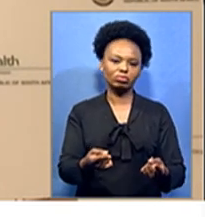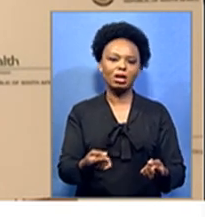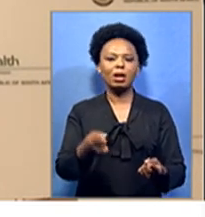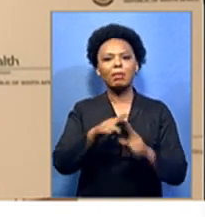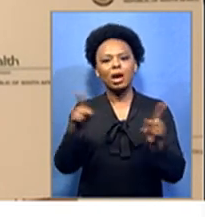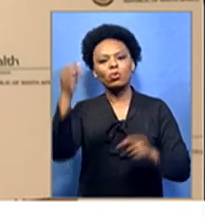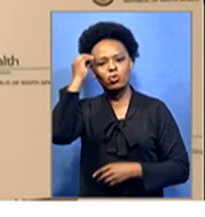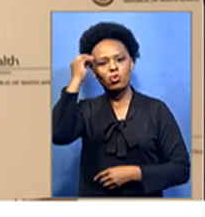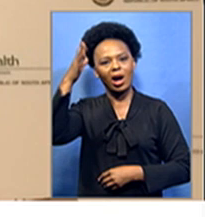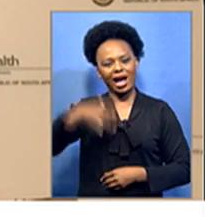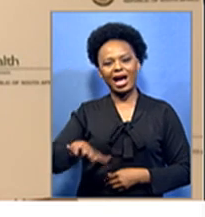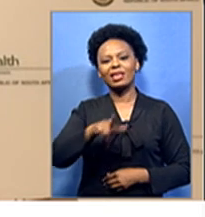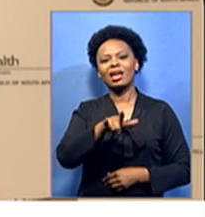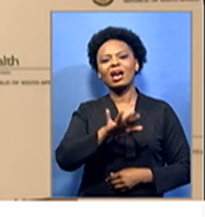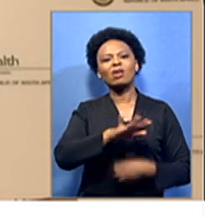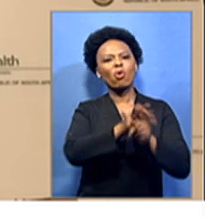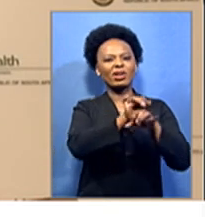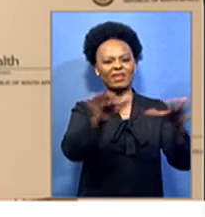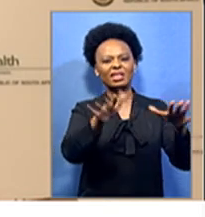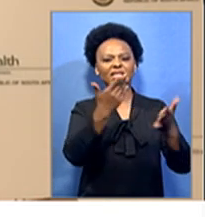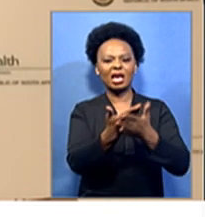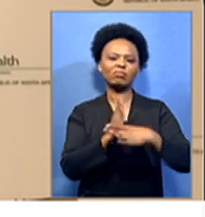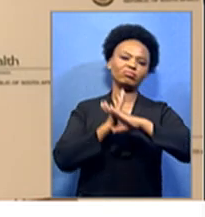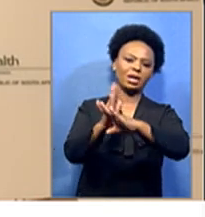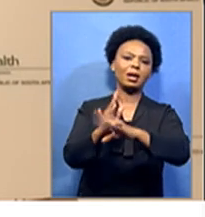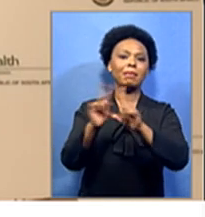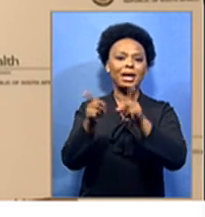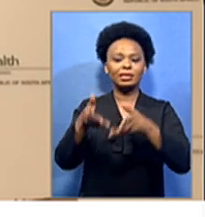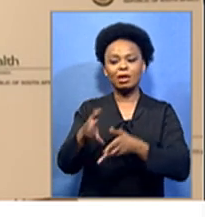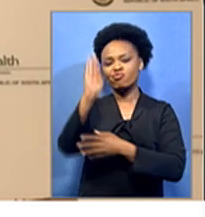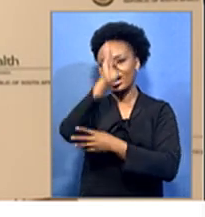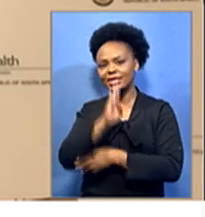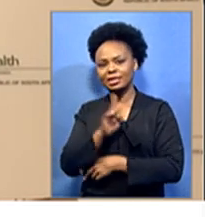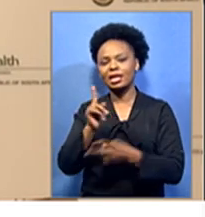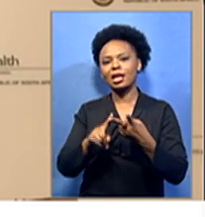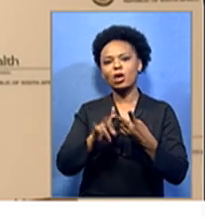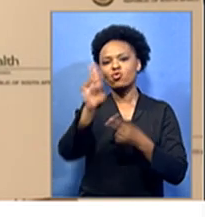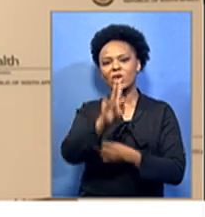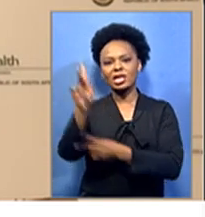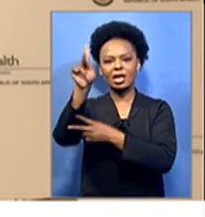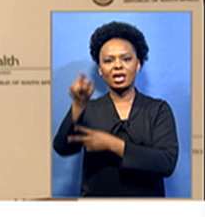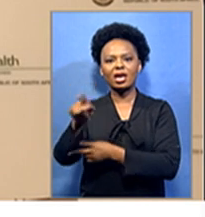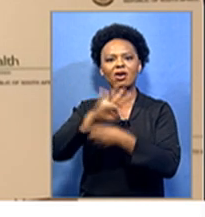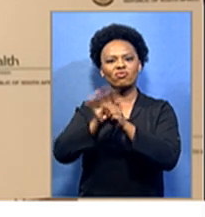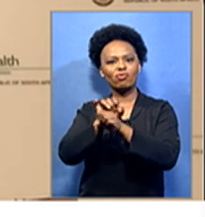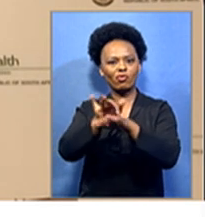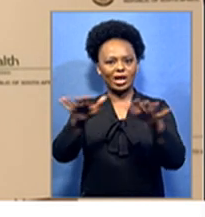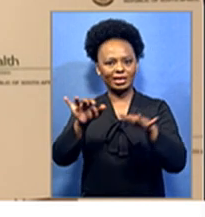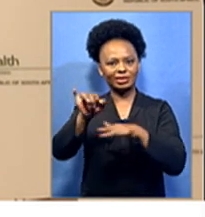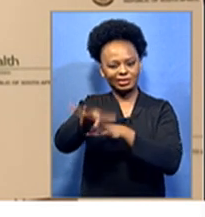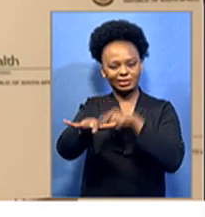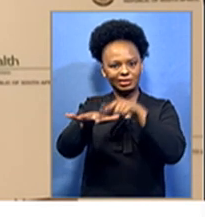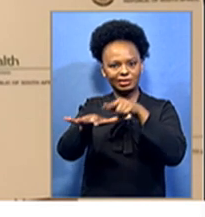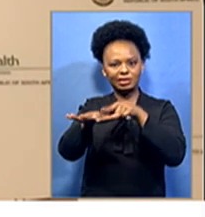the AstraZeneca vaccine. We know that in Brazil and in the UK, their variants there that they have were